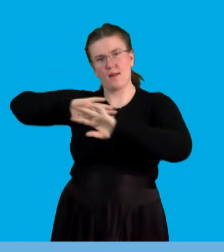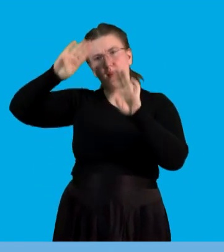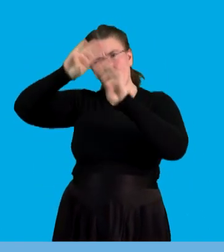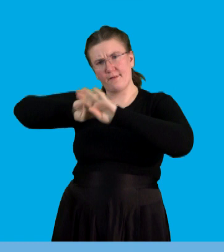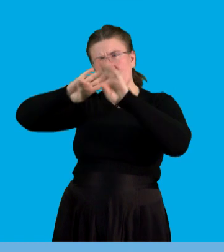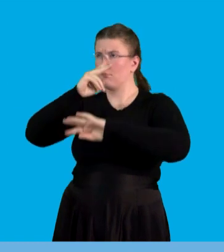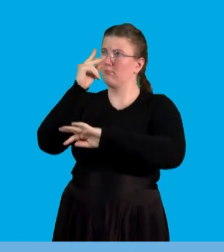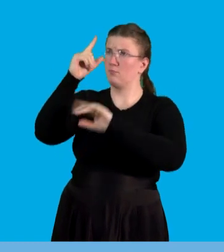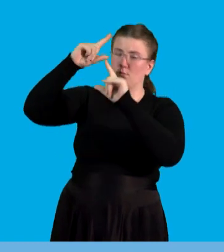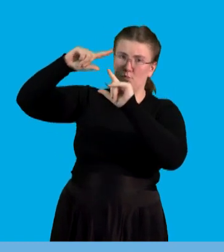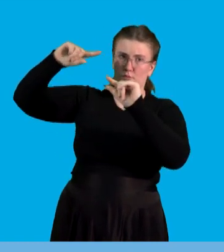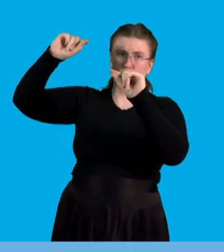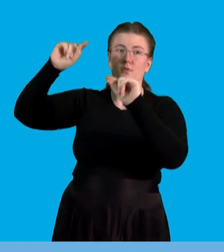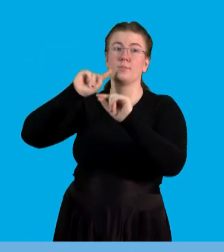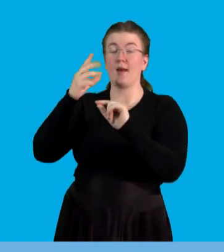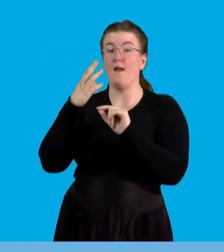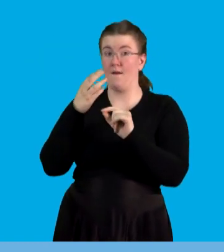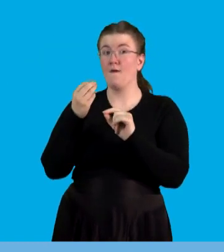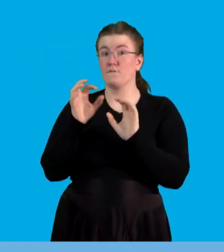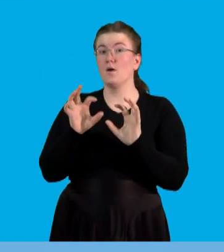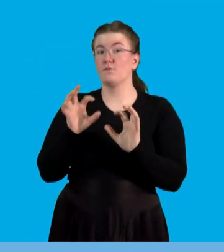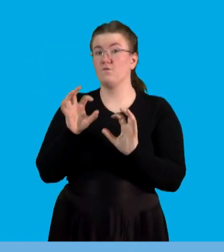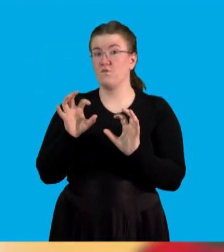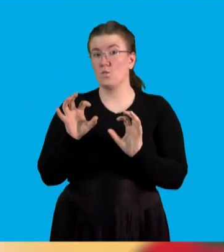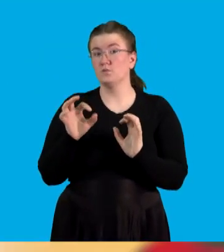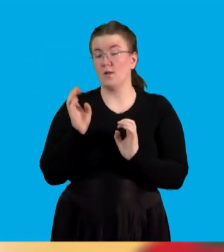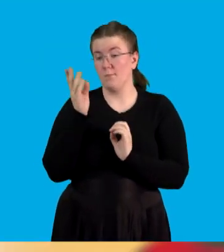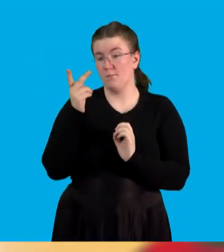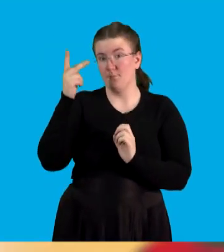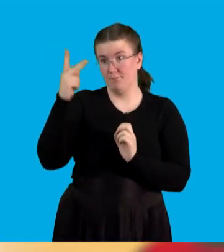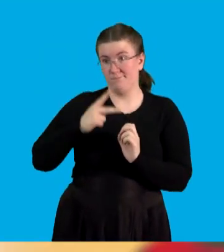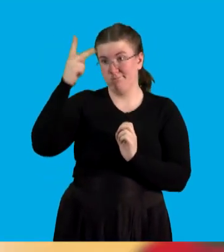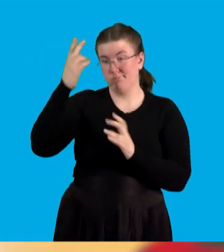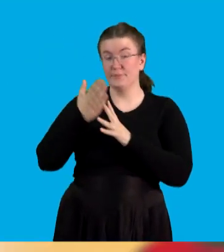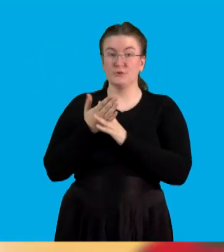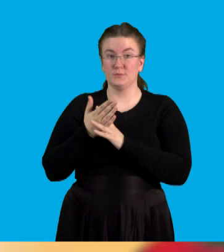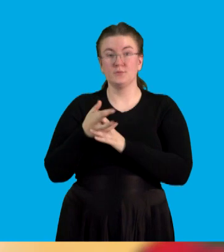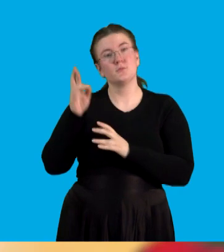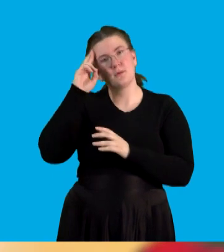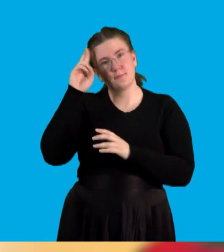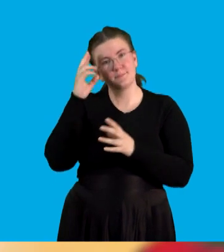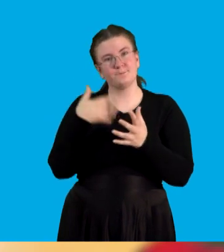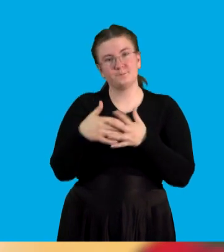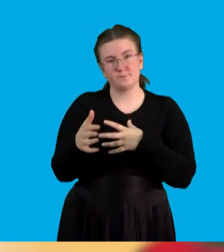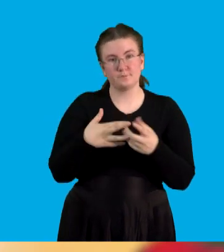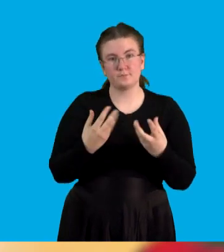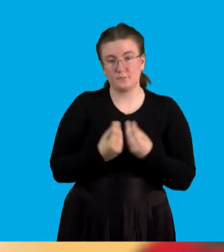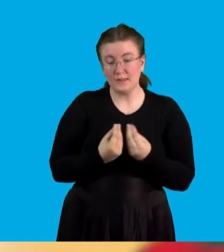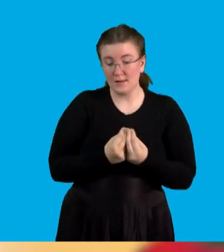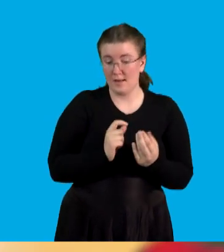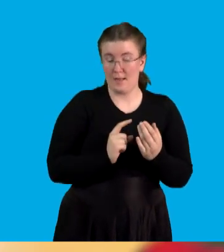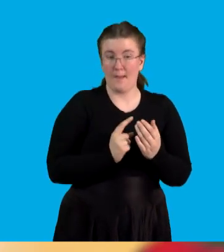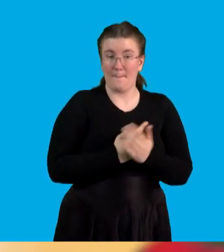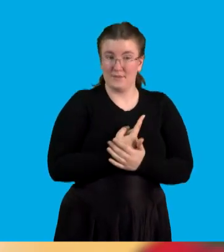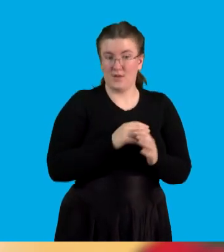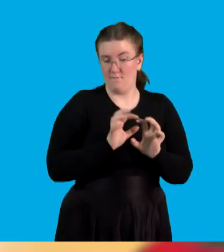Now the force of attraction, there's a force of attraction between the Earth and the moon, and remember, for every action, there's an equal